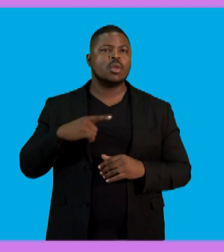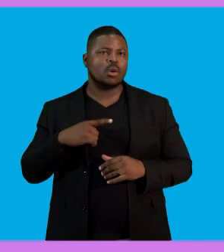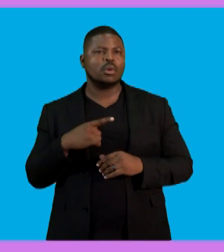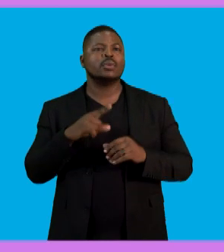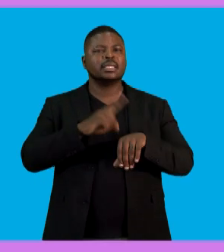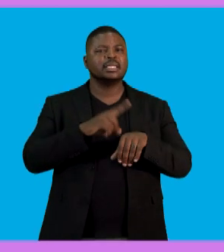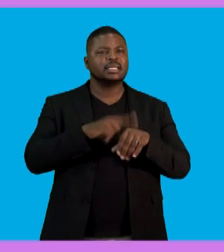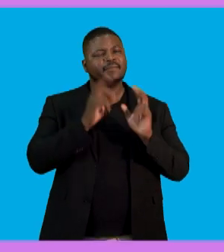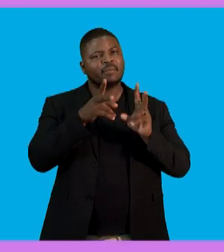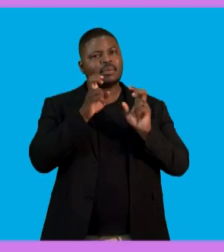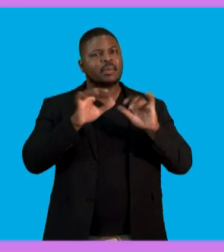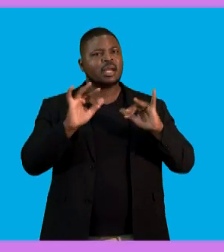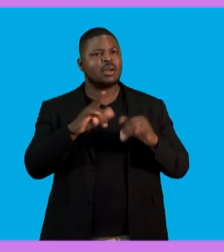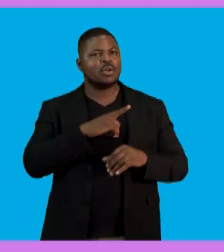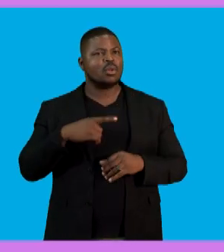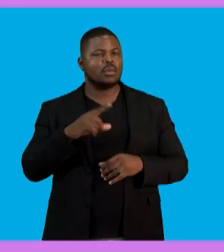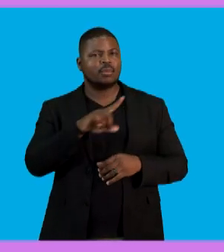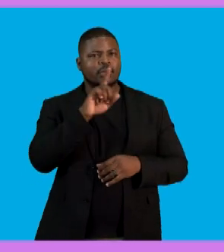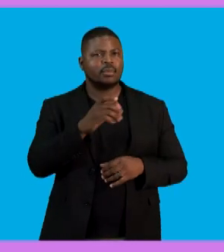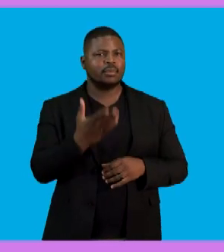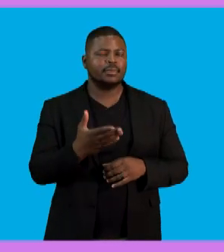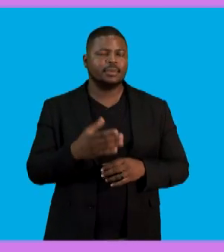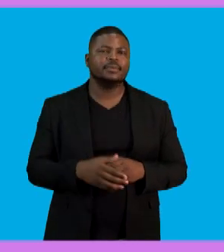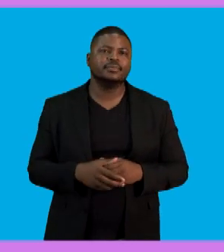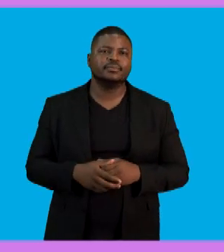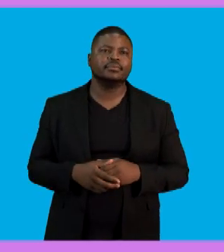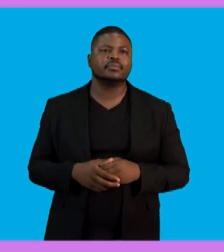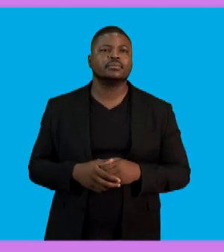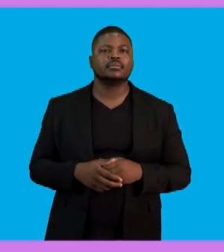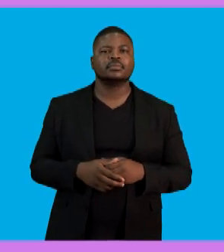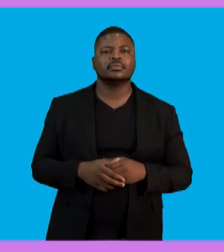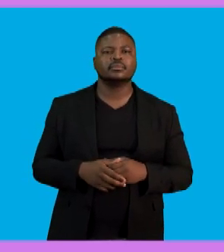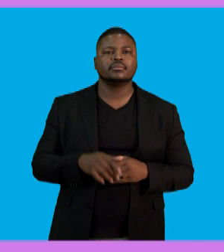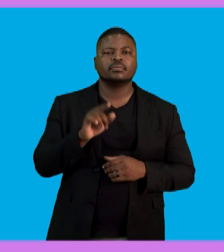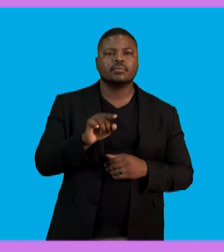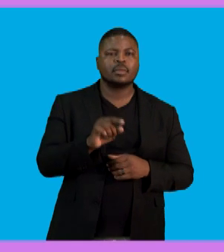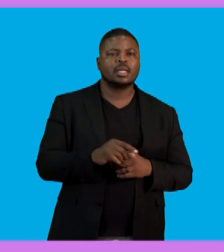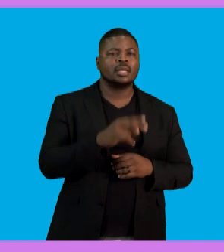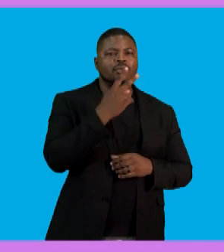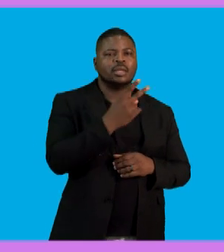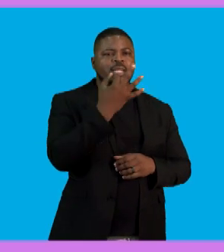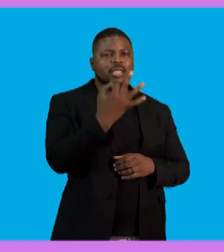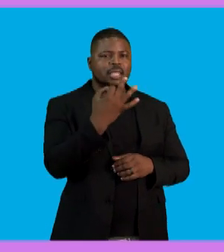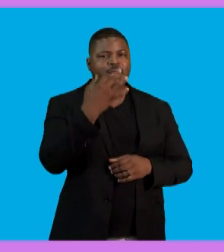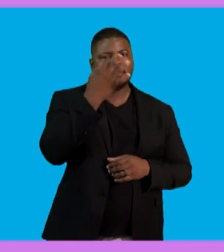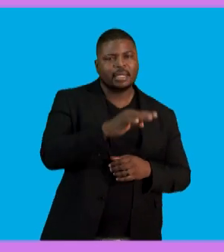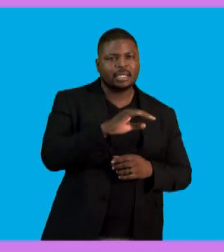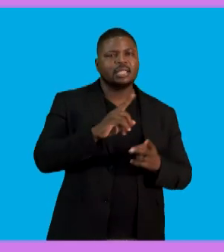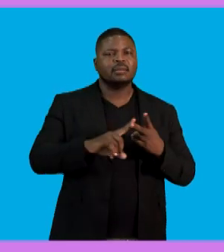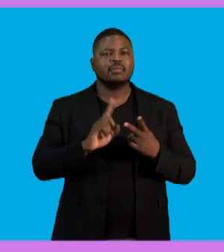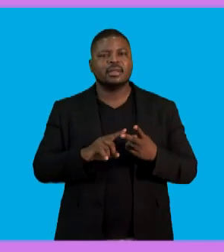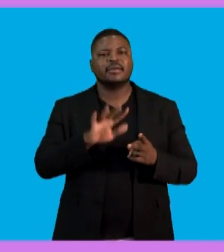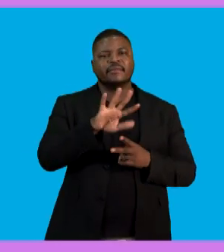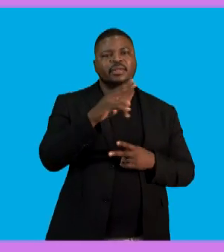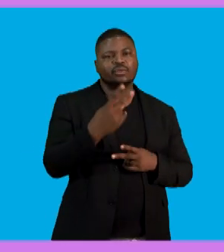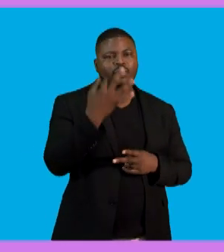the times. So you will say 23 minutes plus 52 minutes plus 8 minutes, plus 08